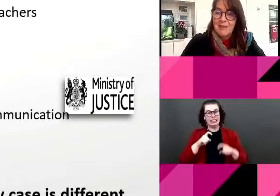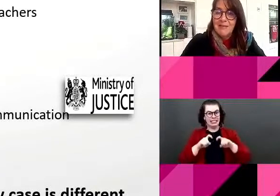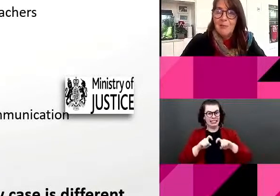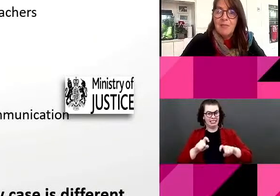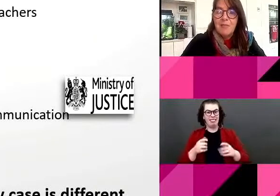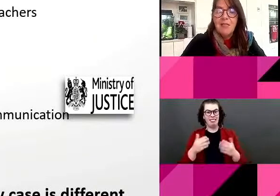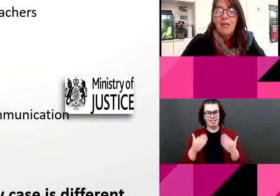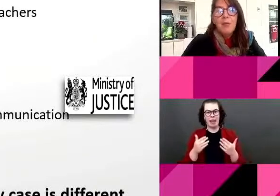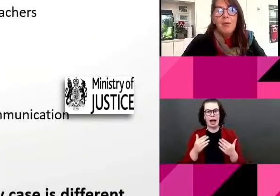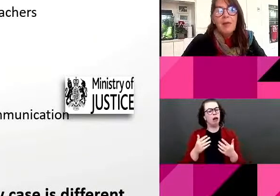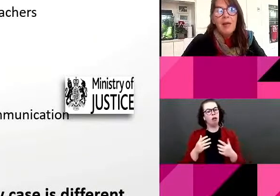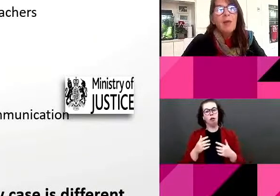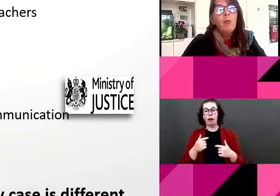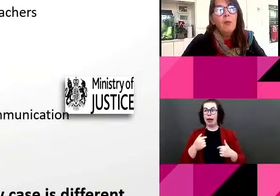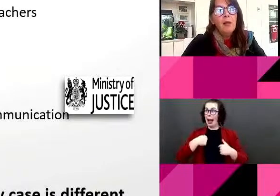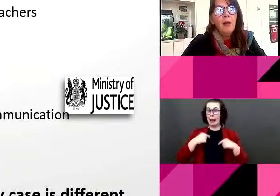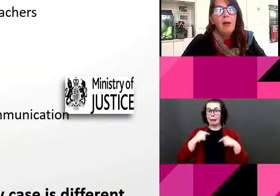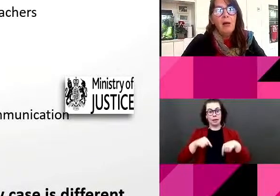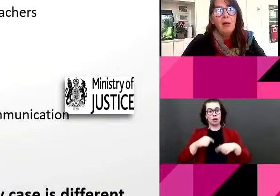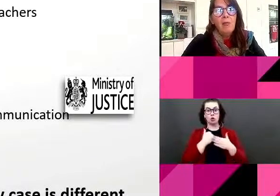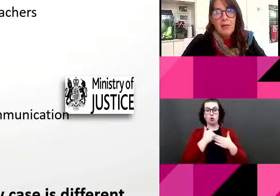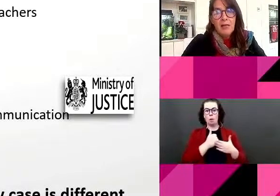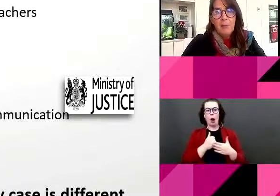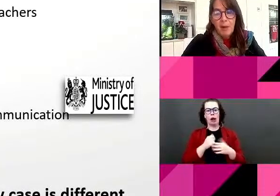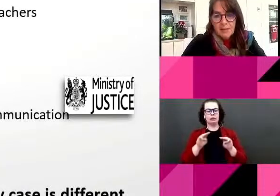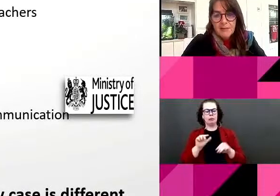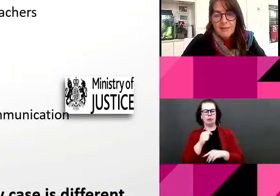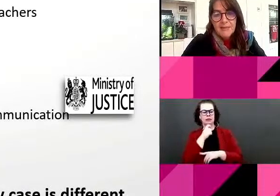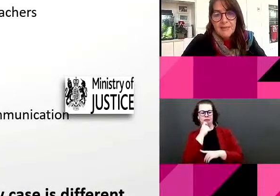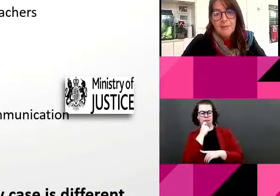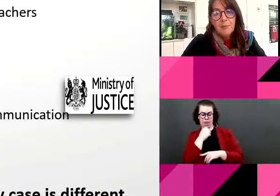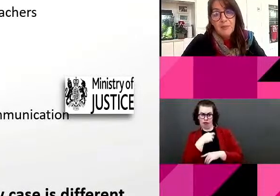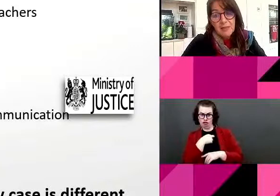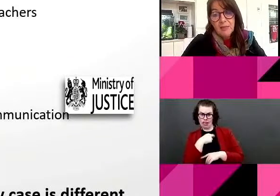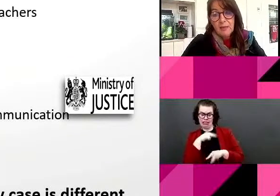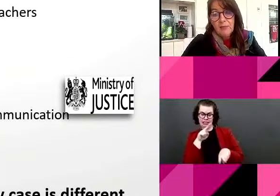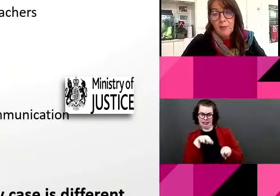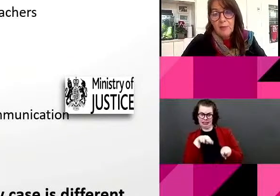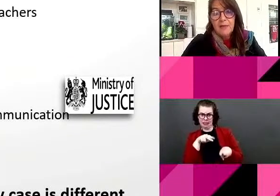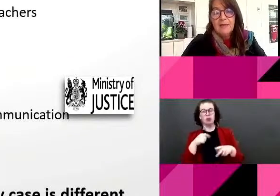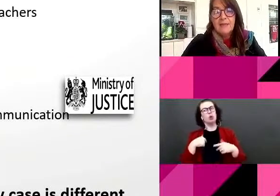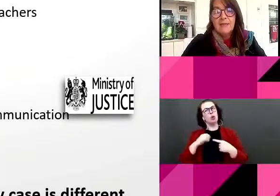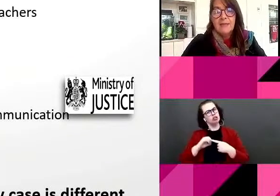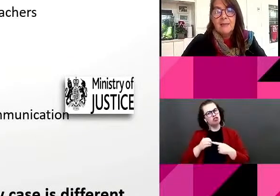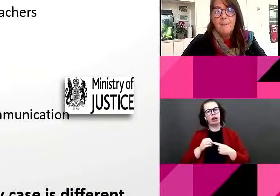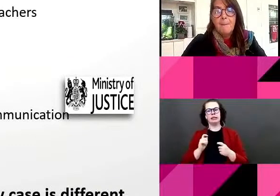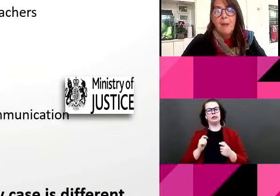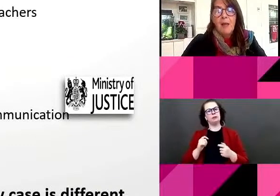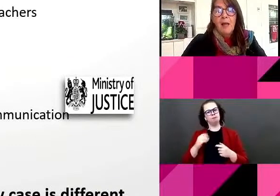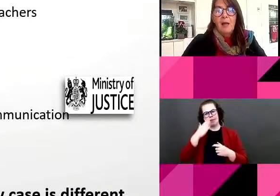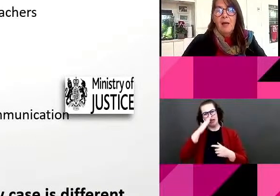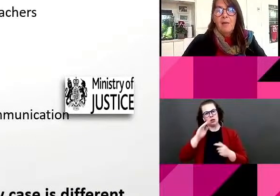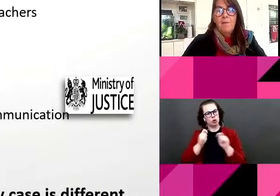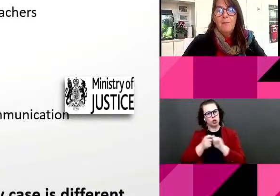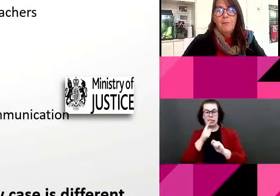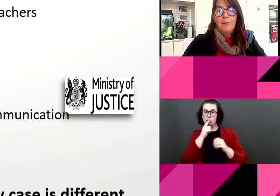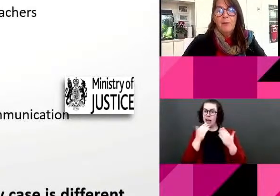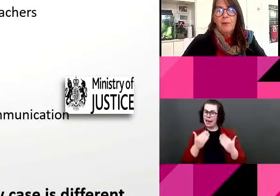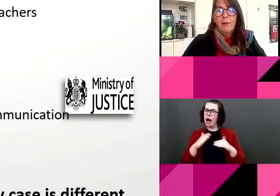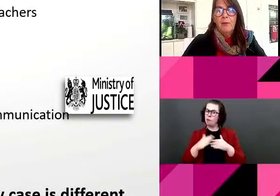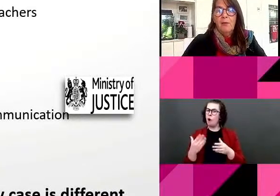to be accepted. But now we are really part of the system, particularly for witnesses.